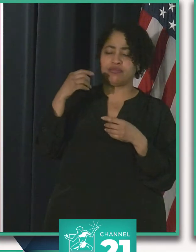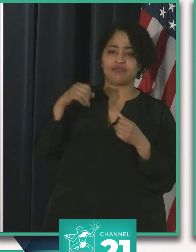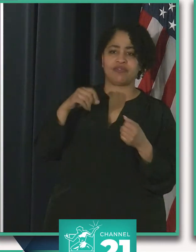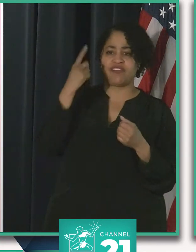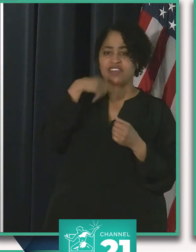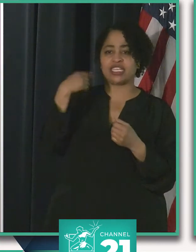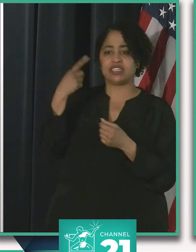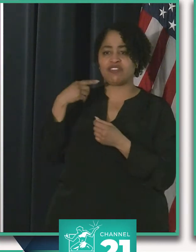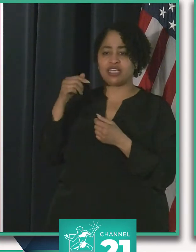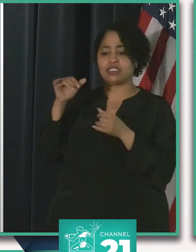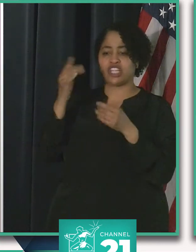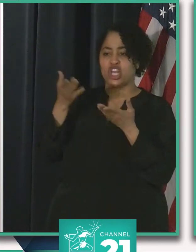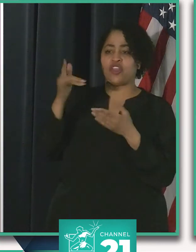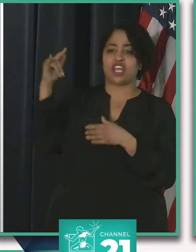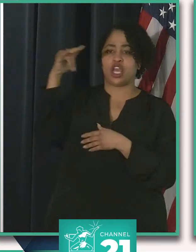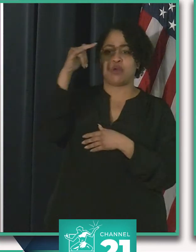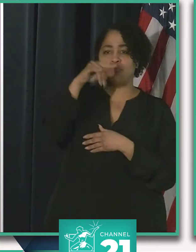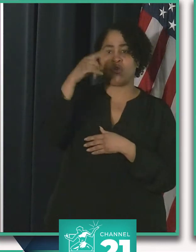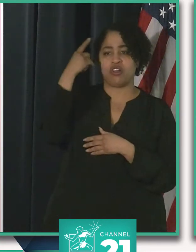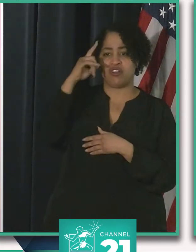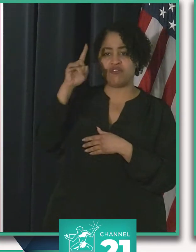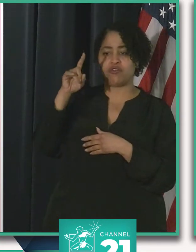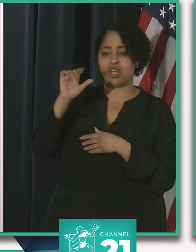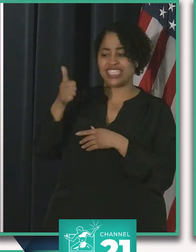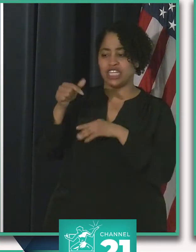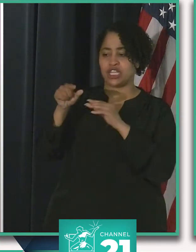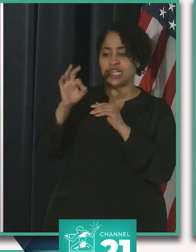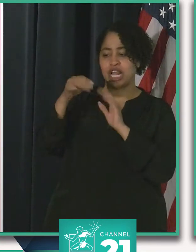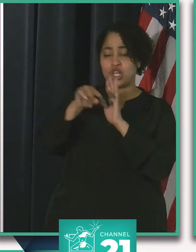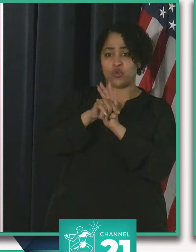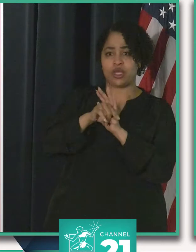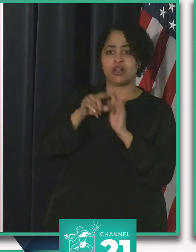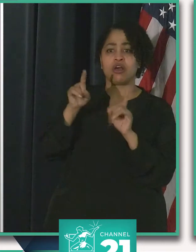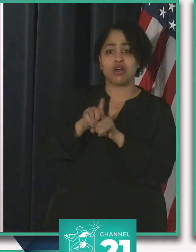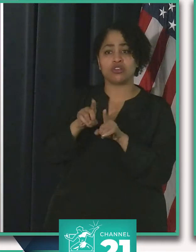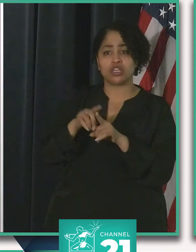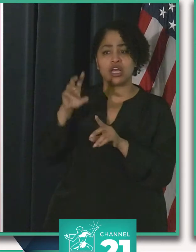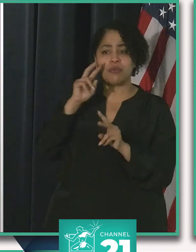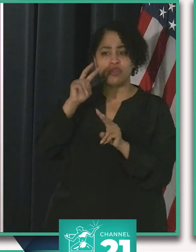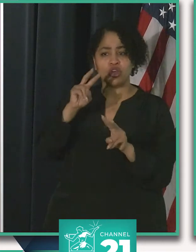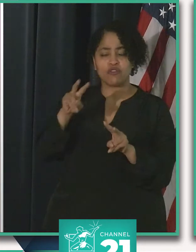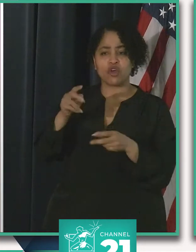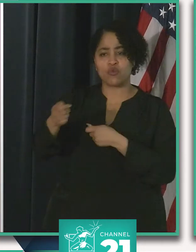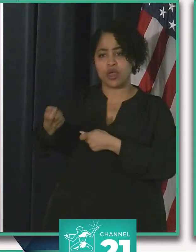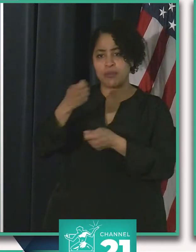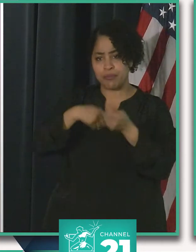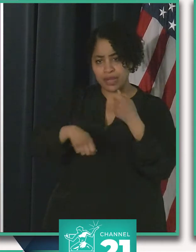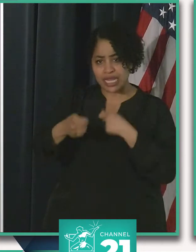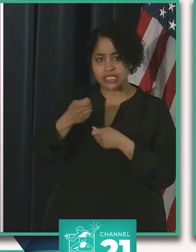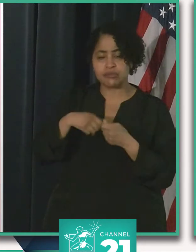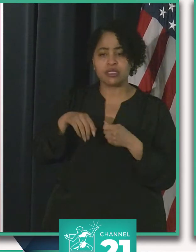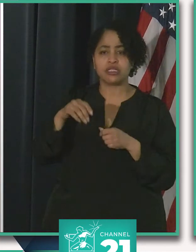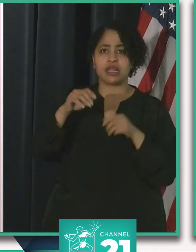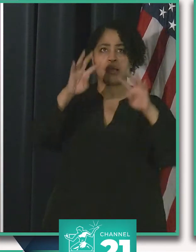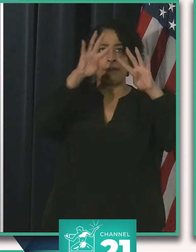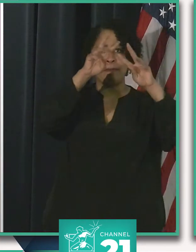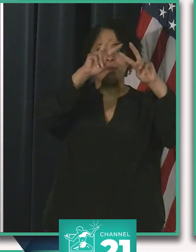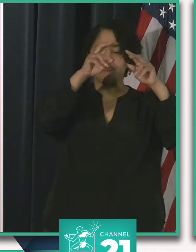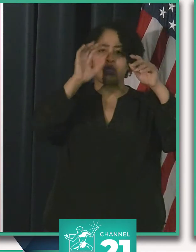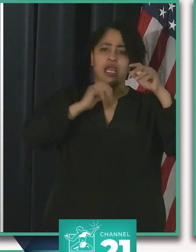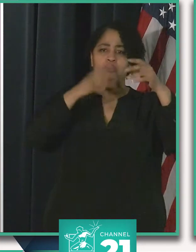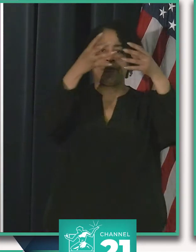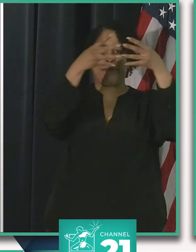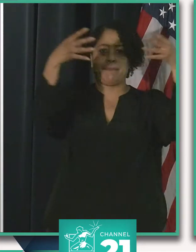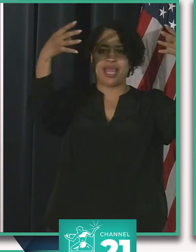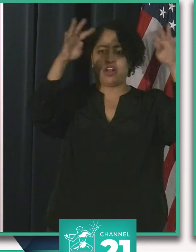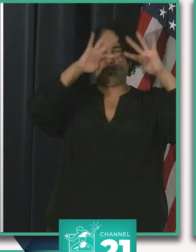10th graders. So we do need that service. Also, I'm looking for a replacement of the banners that we had welcoming our fair travelers to